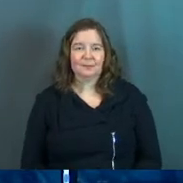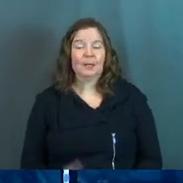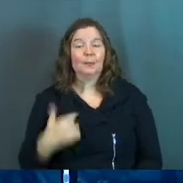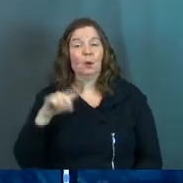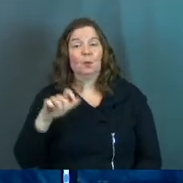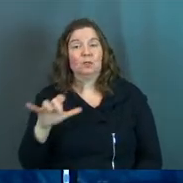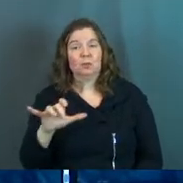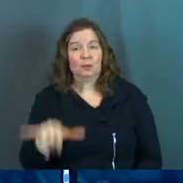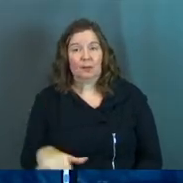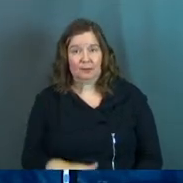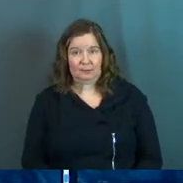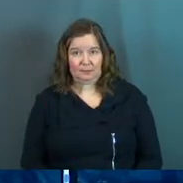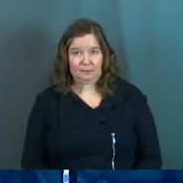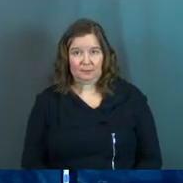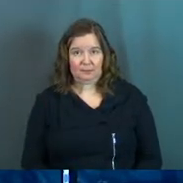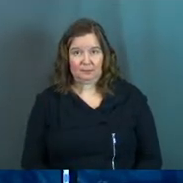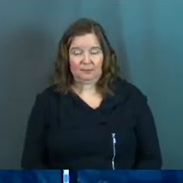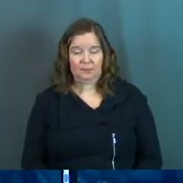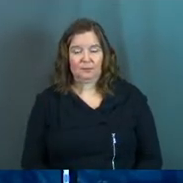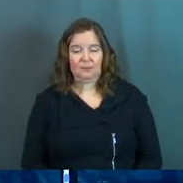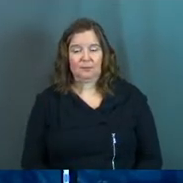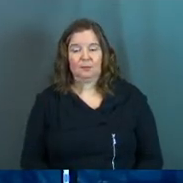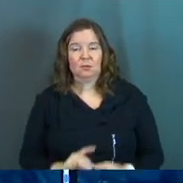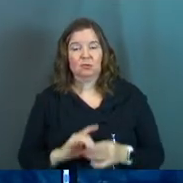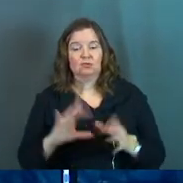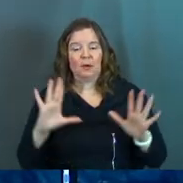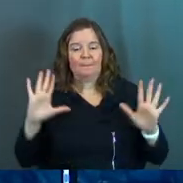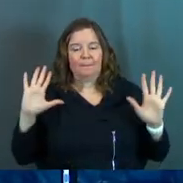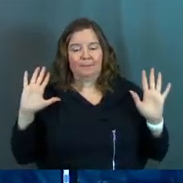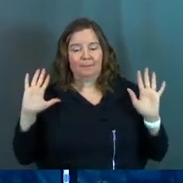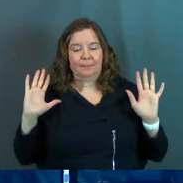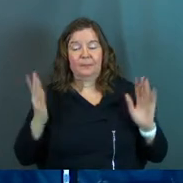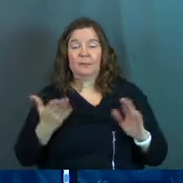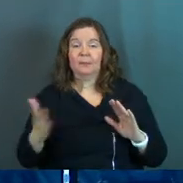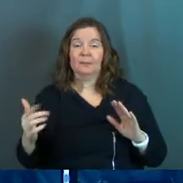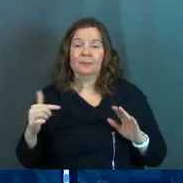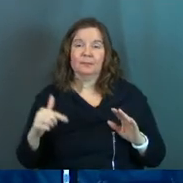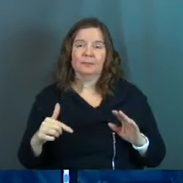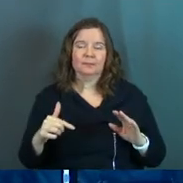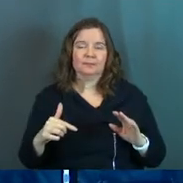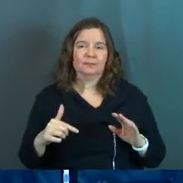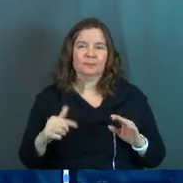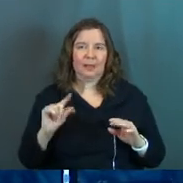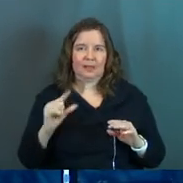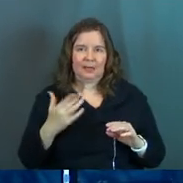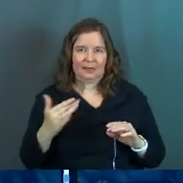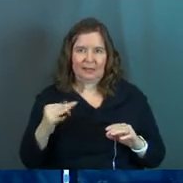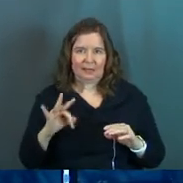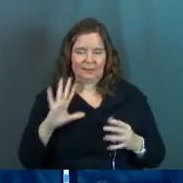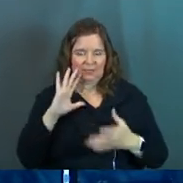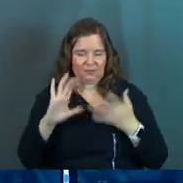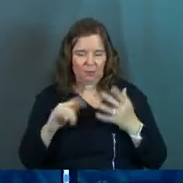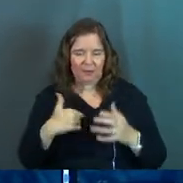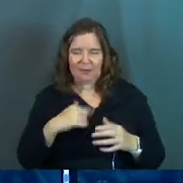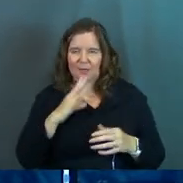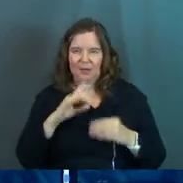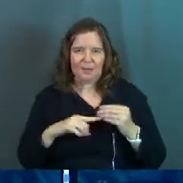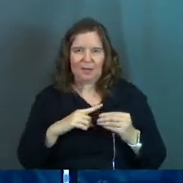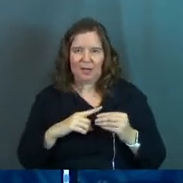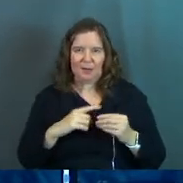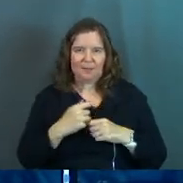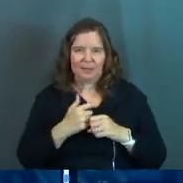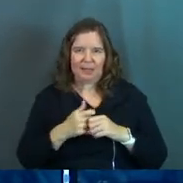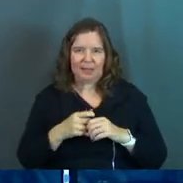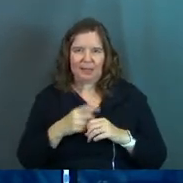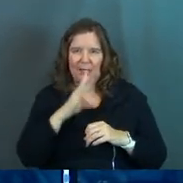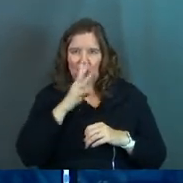But we need to do that. Drop so much of it. And here's just a little thing, if this is confusing you. I'm not talking about sweeping